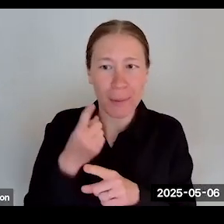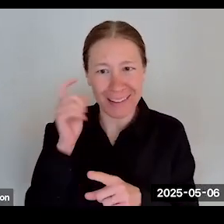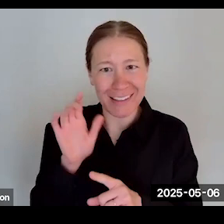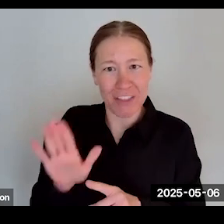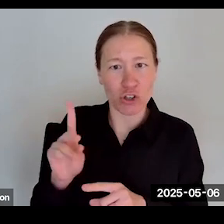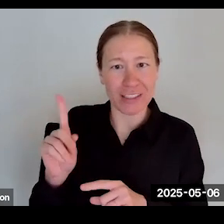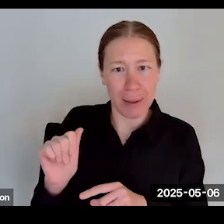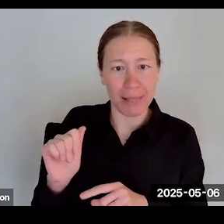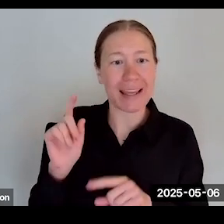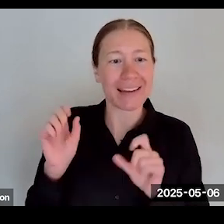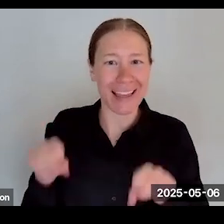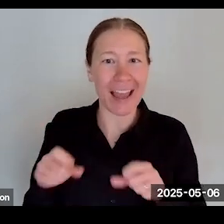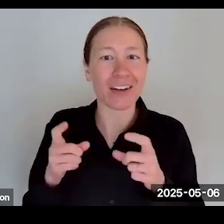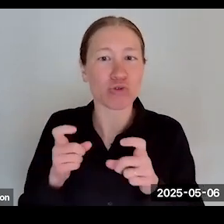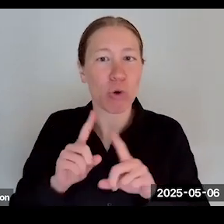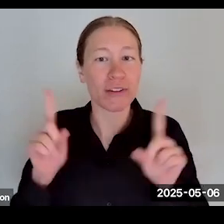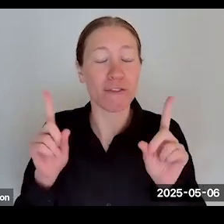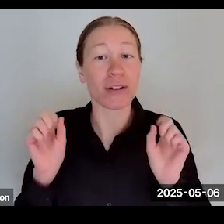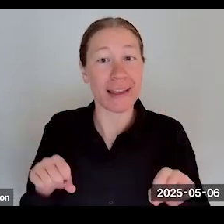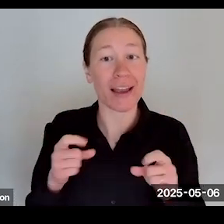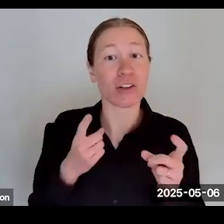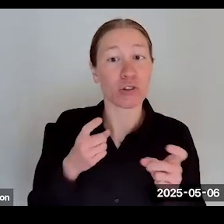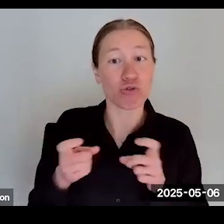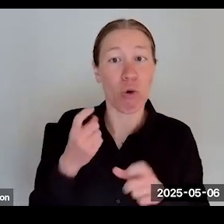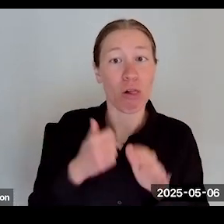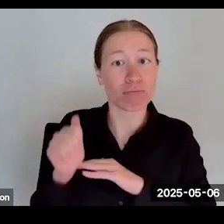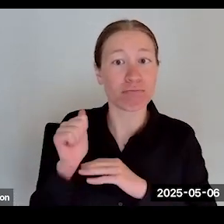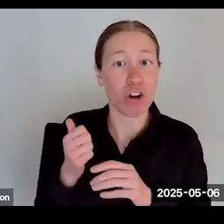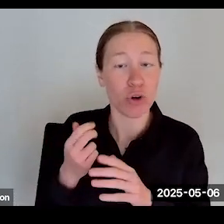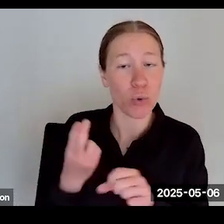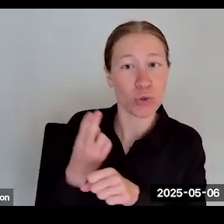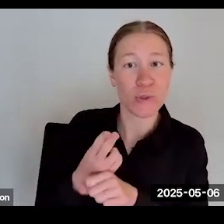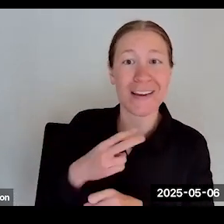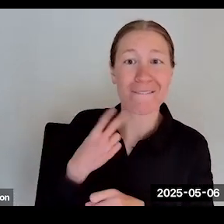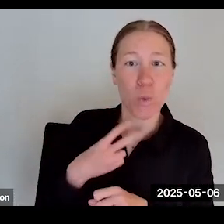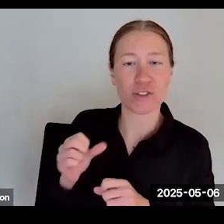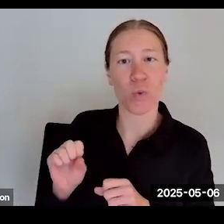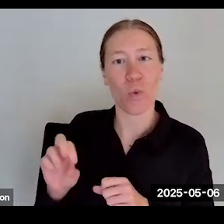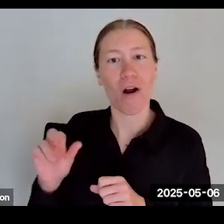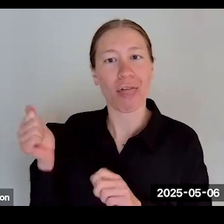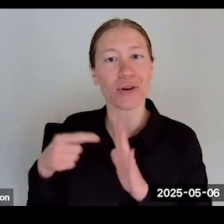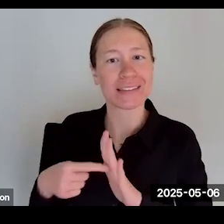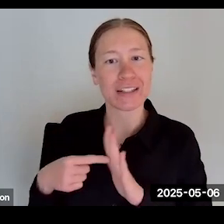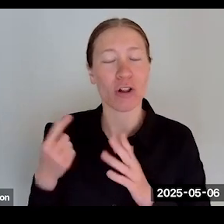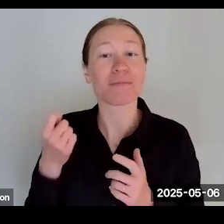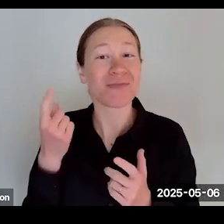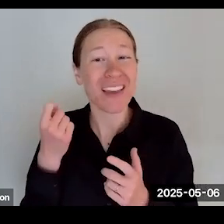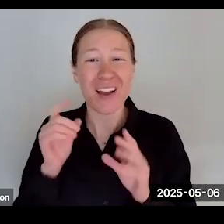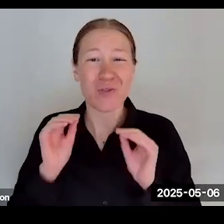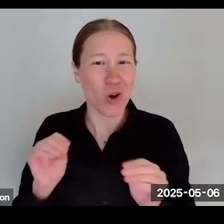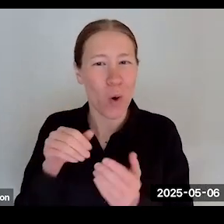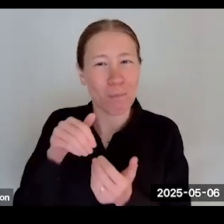also be under control by voice or some other signal. Control also means that the animal is not repeatedly barking or